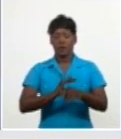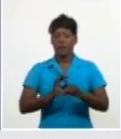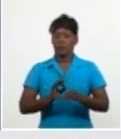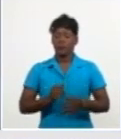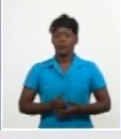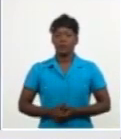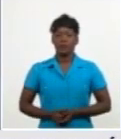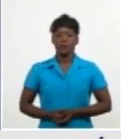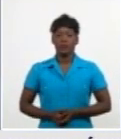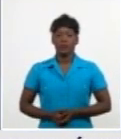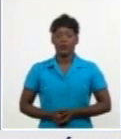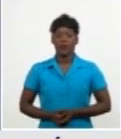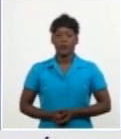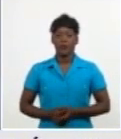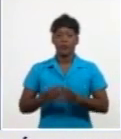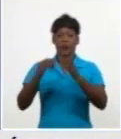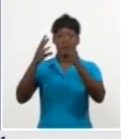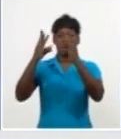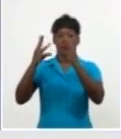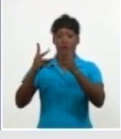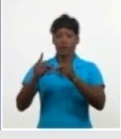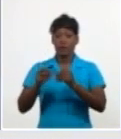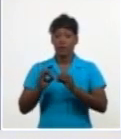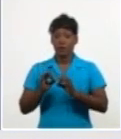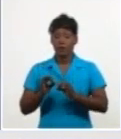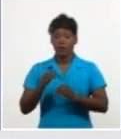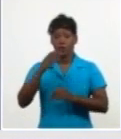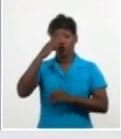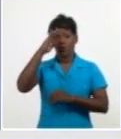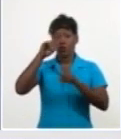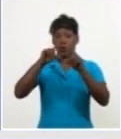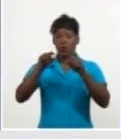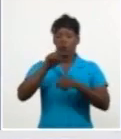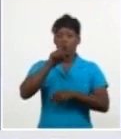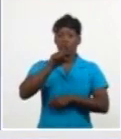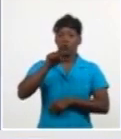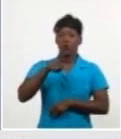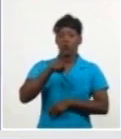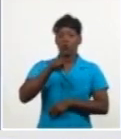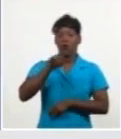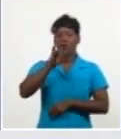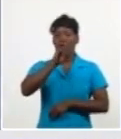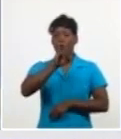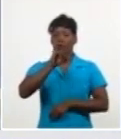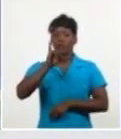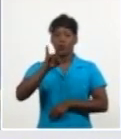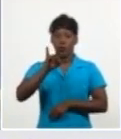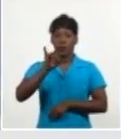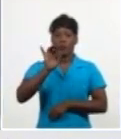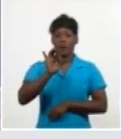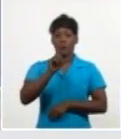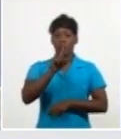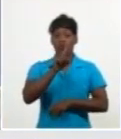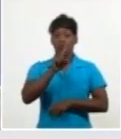country currently stands at 1.99 per every 100,000